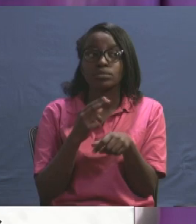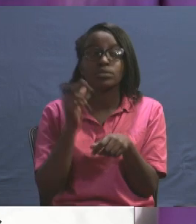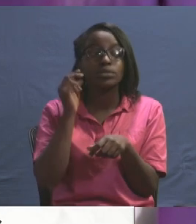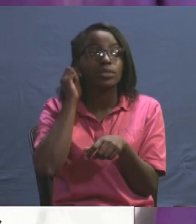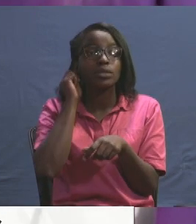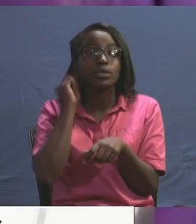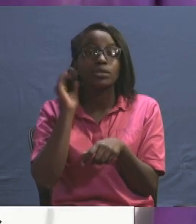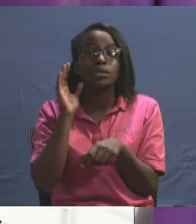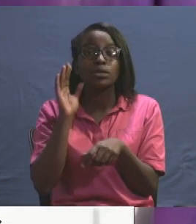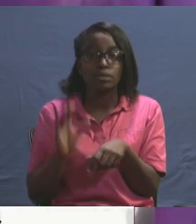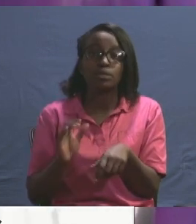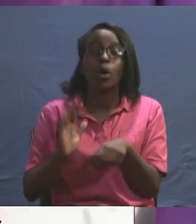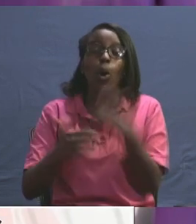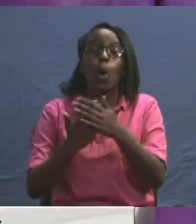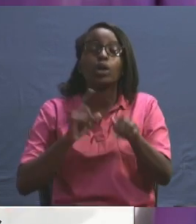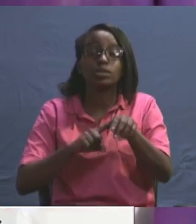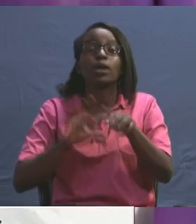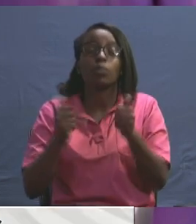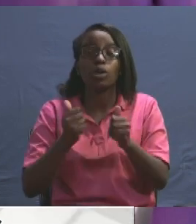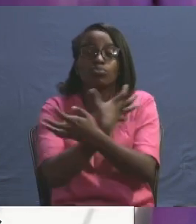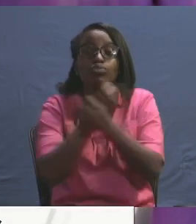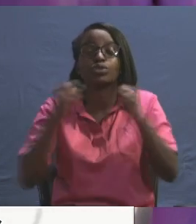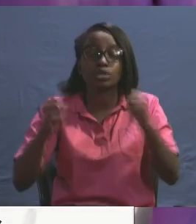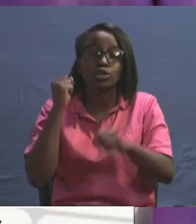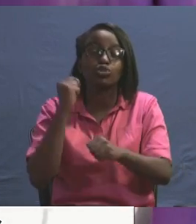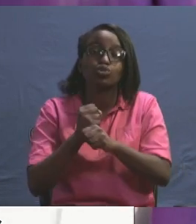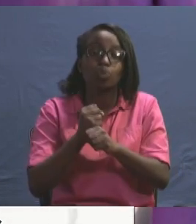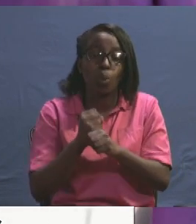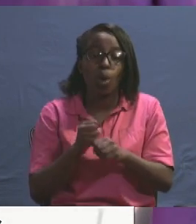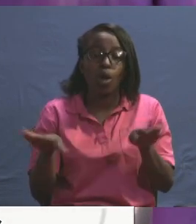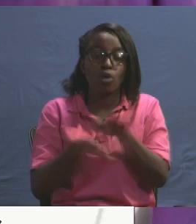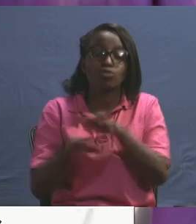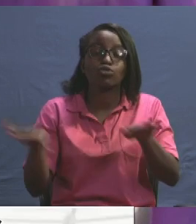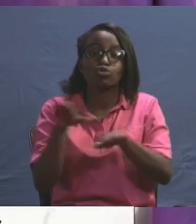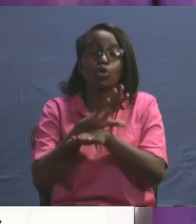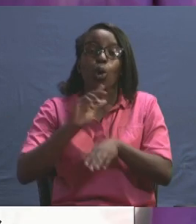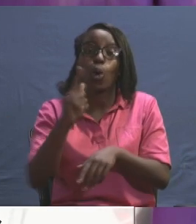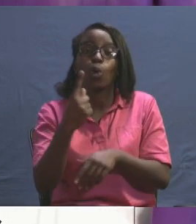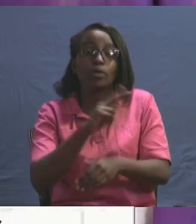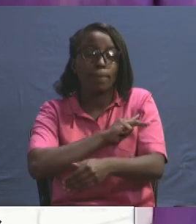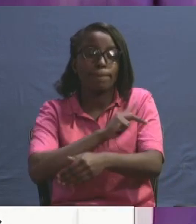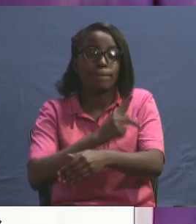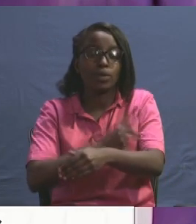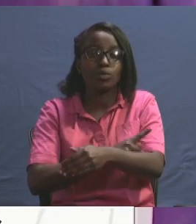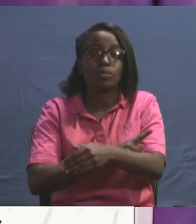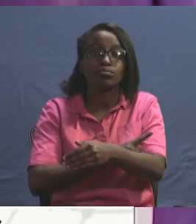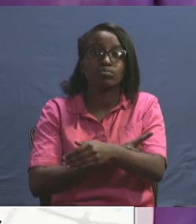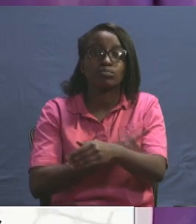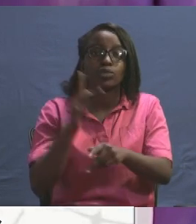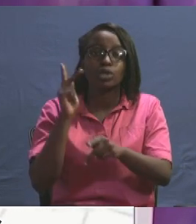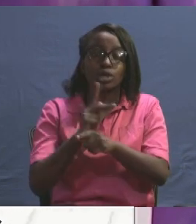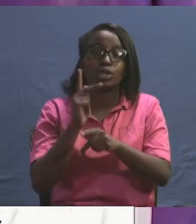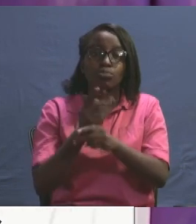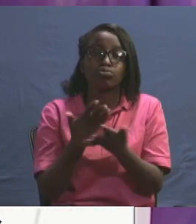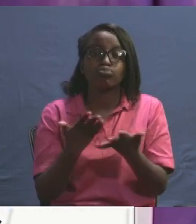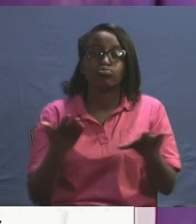an assurance that the president is doing everything within his power to mobilize resources.